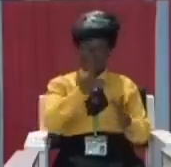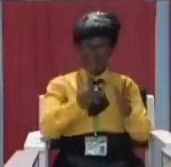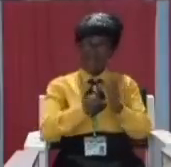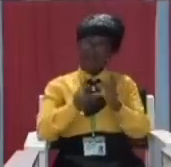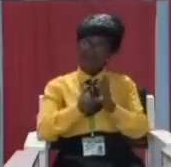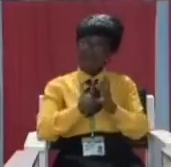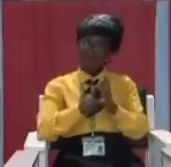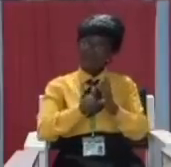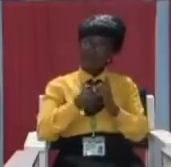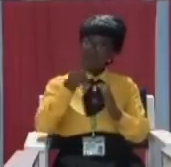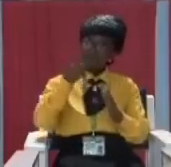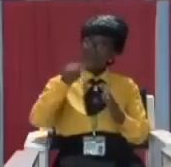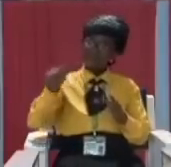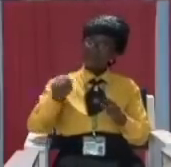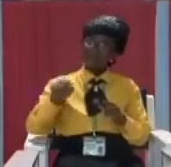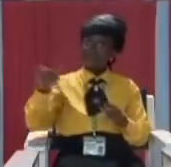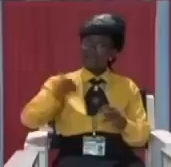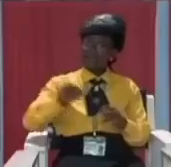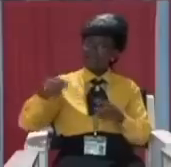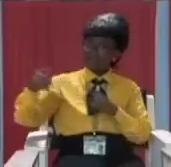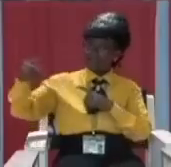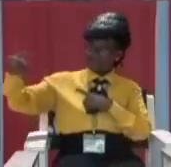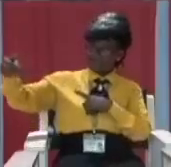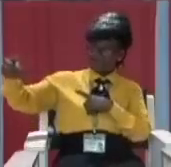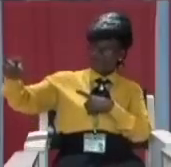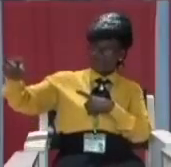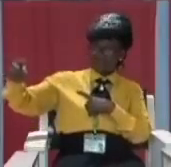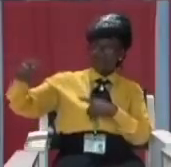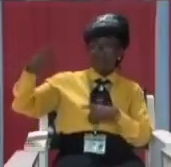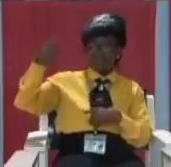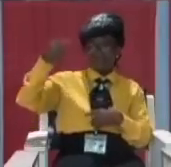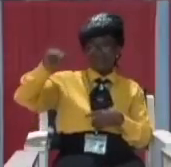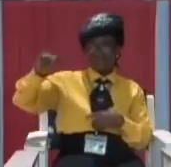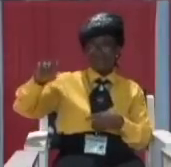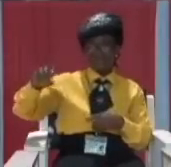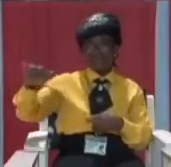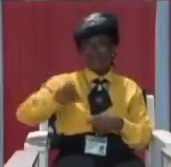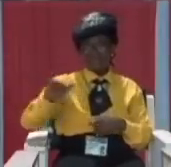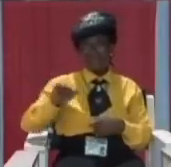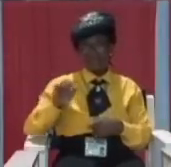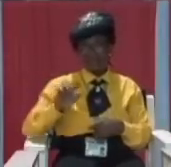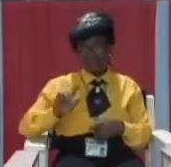The same distance, the same plane.